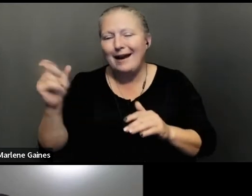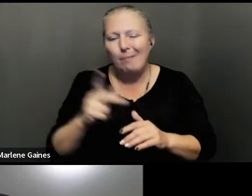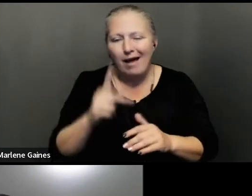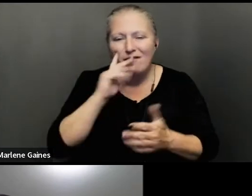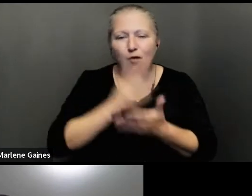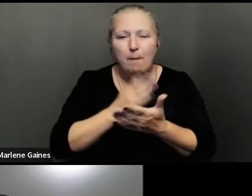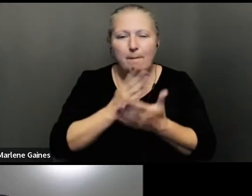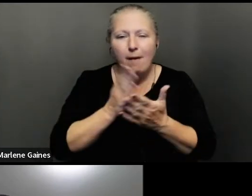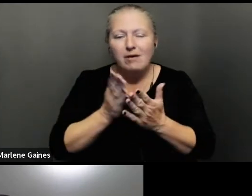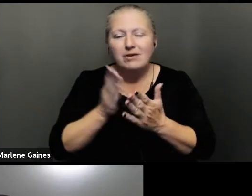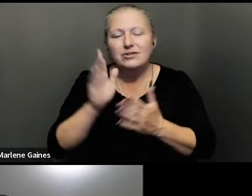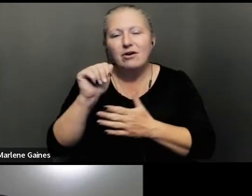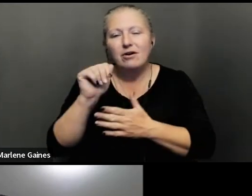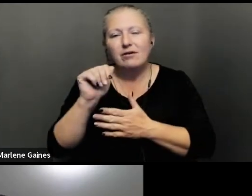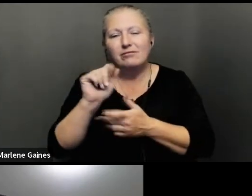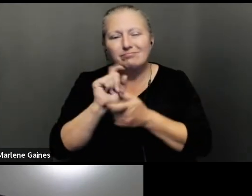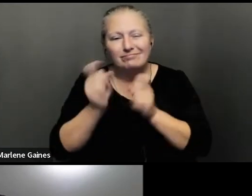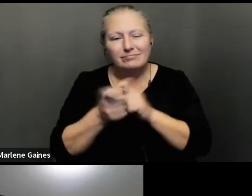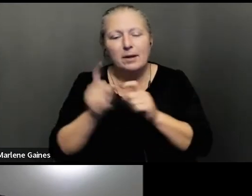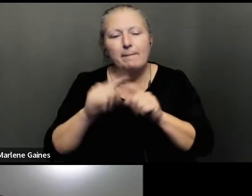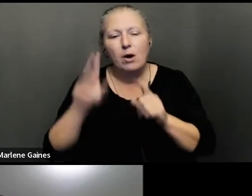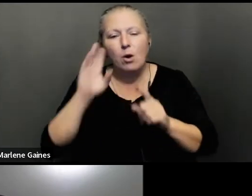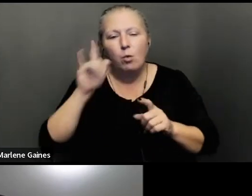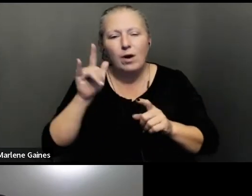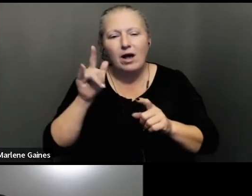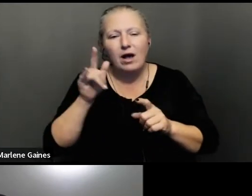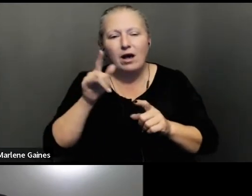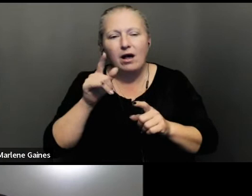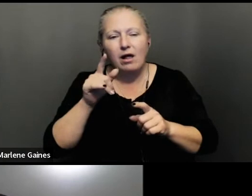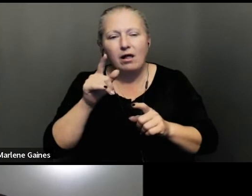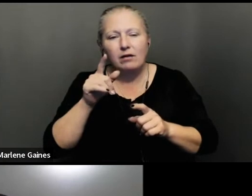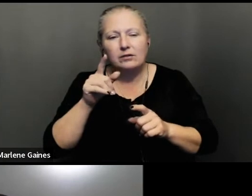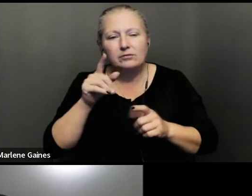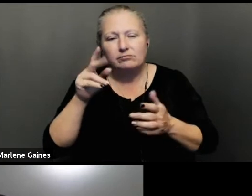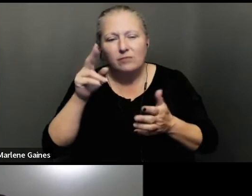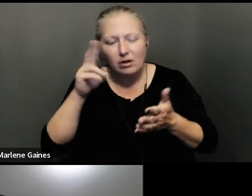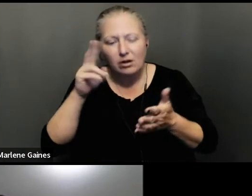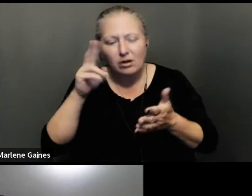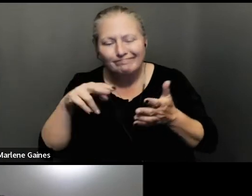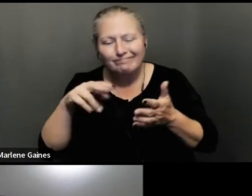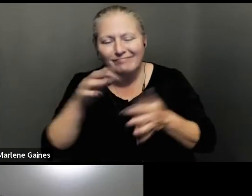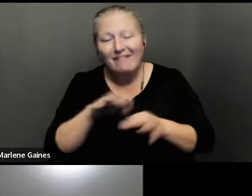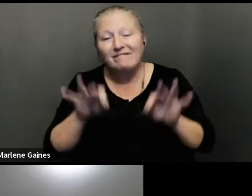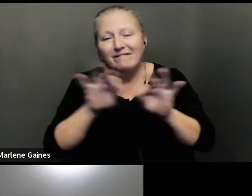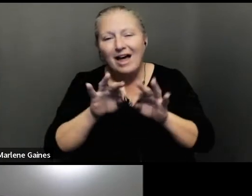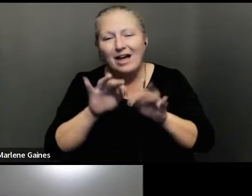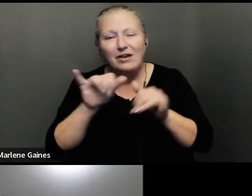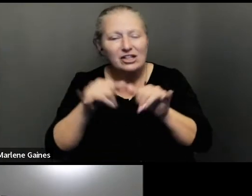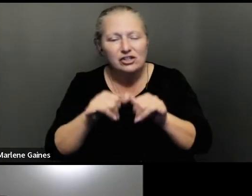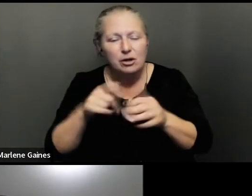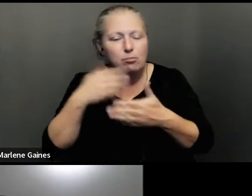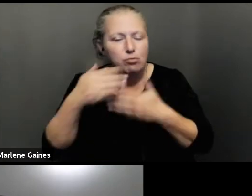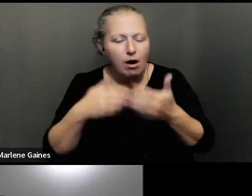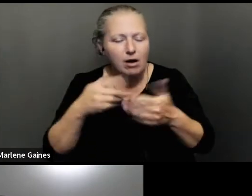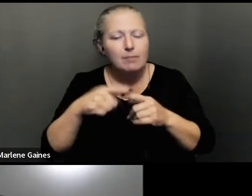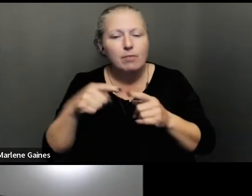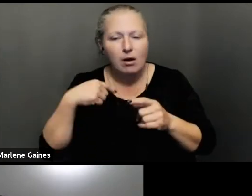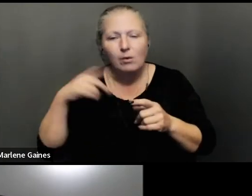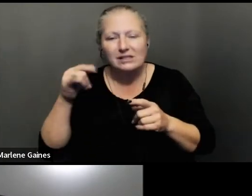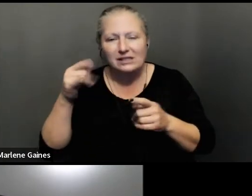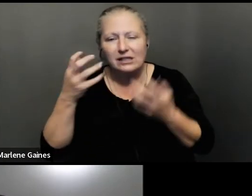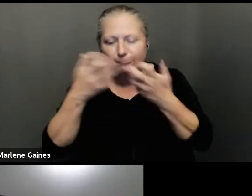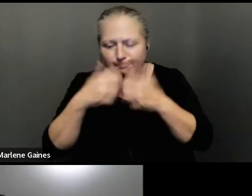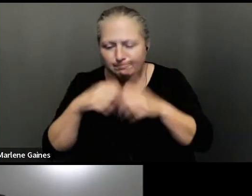budget augmentation, but we were going to go through the value engineering process. We were able to come through and come up with